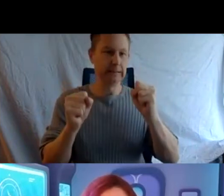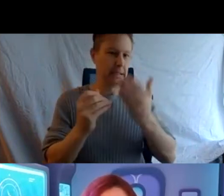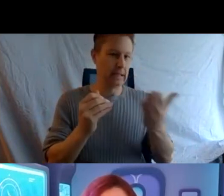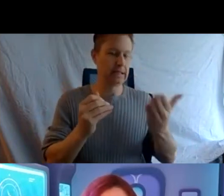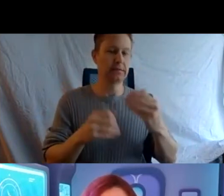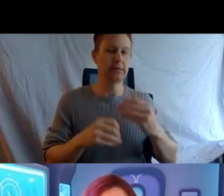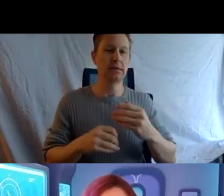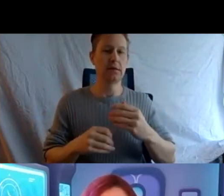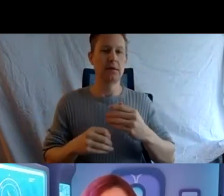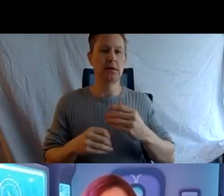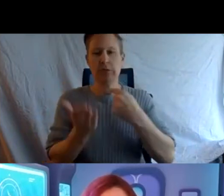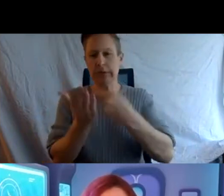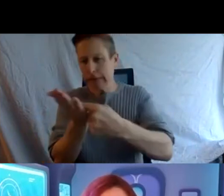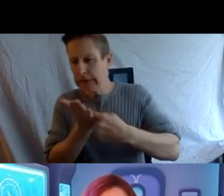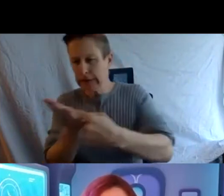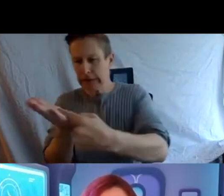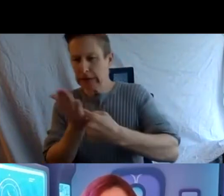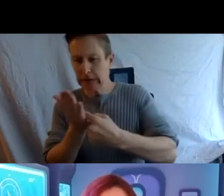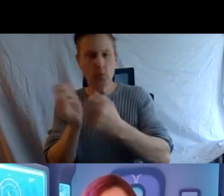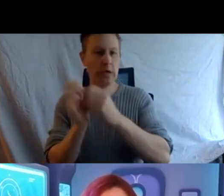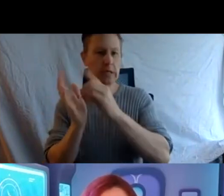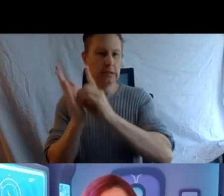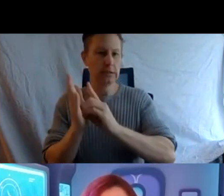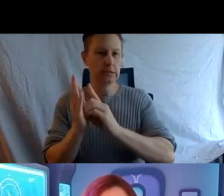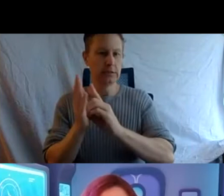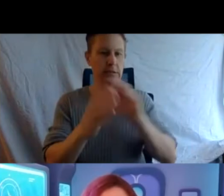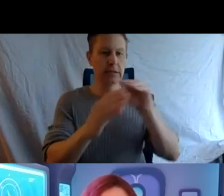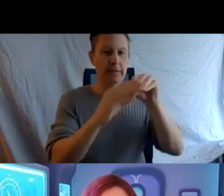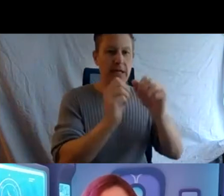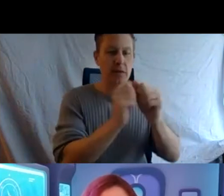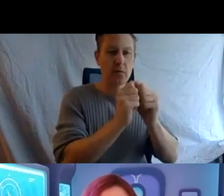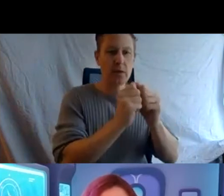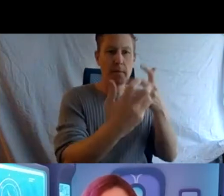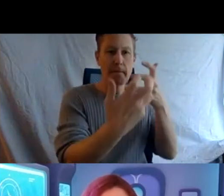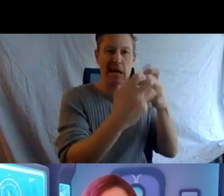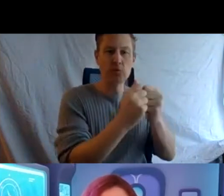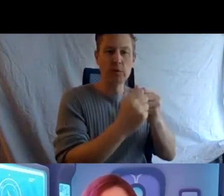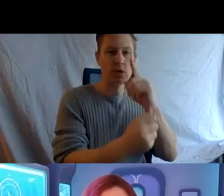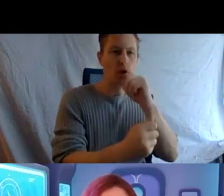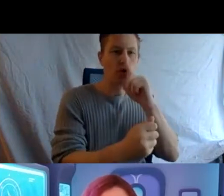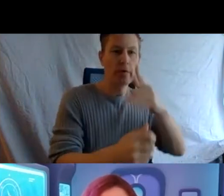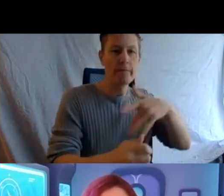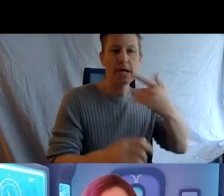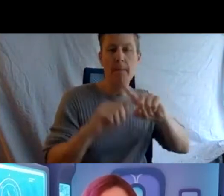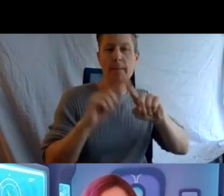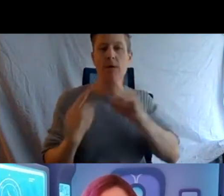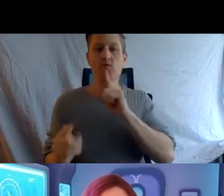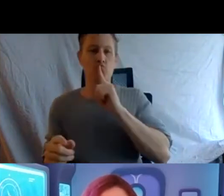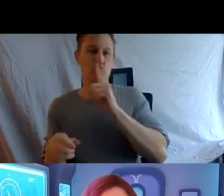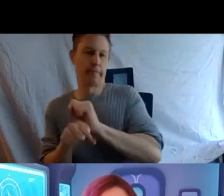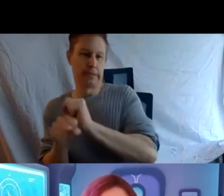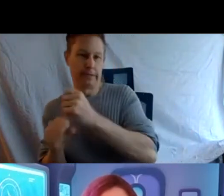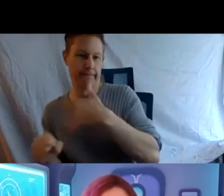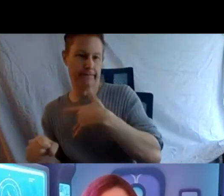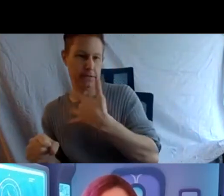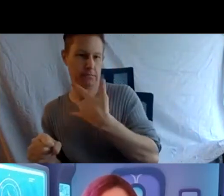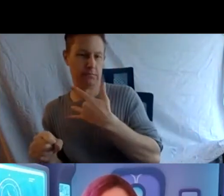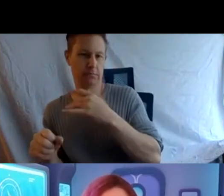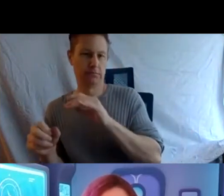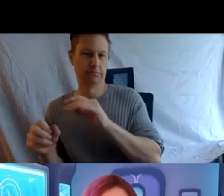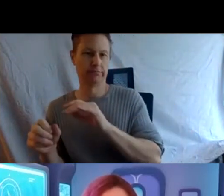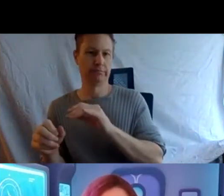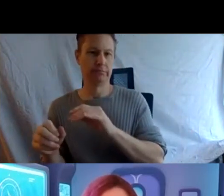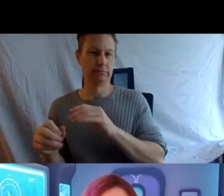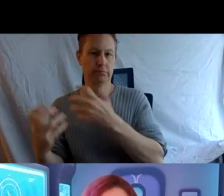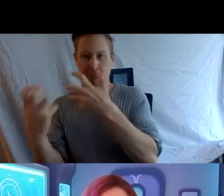fit that cartoony feel, but would also fit that authenticity, because I'm sure, as also you, a wheelchair user, you watch all these